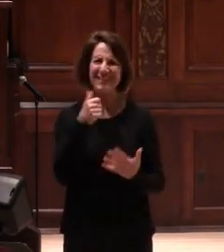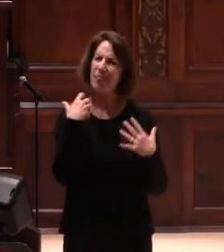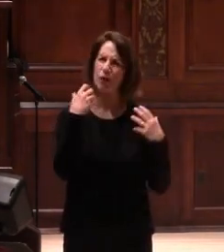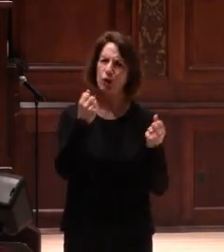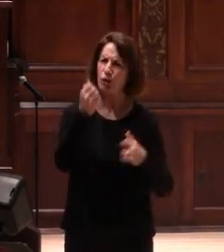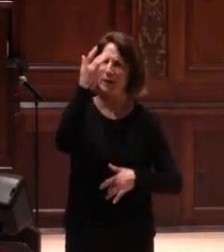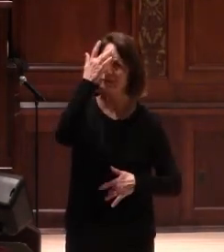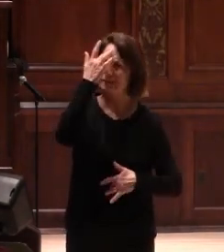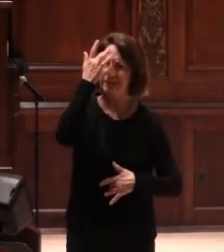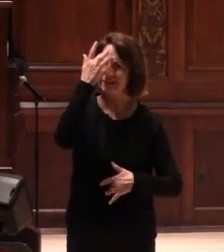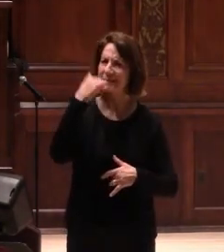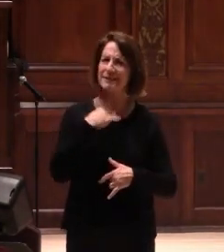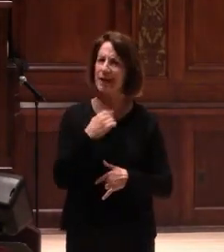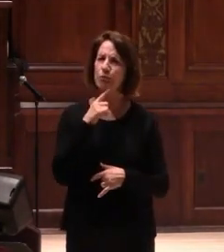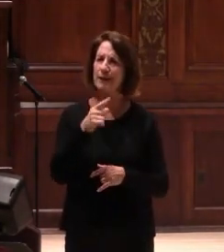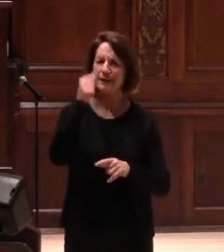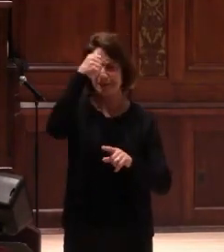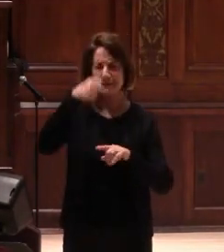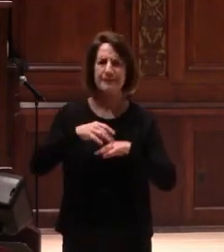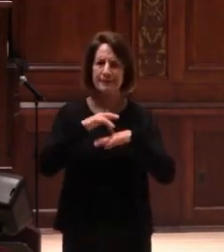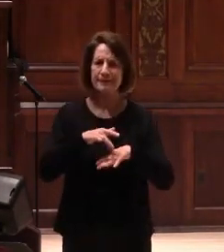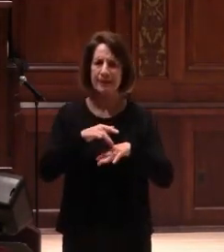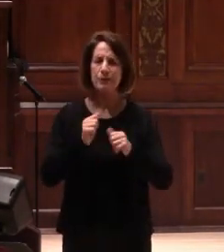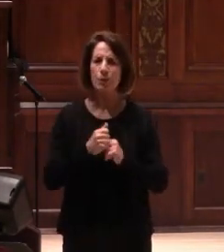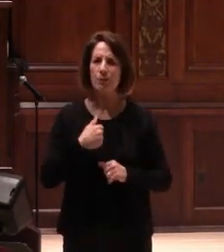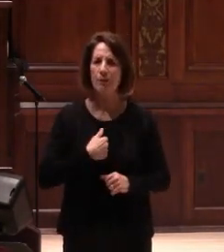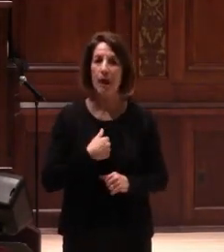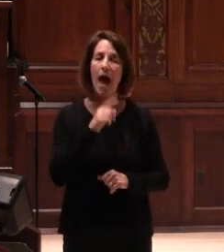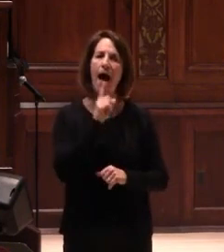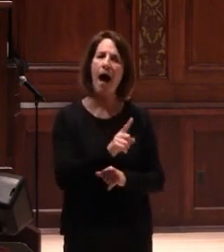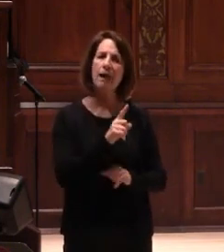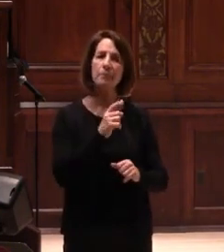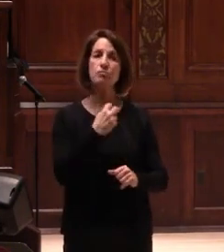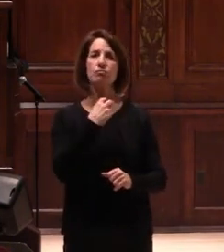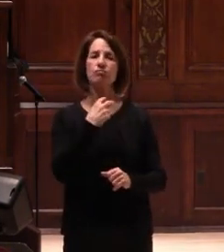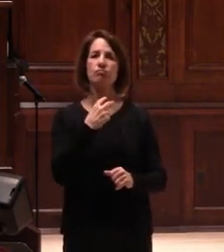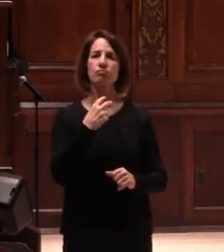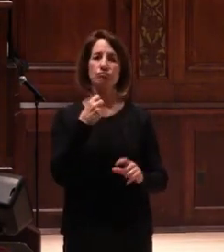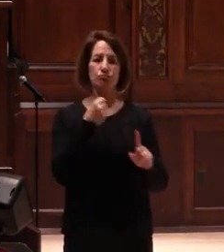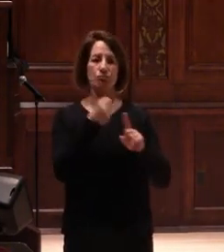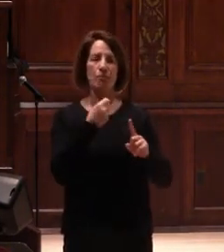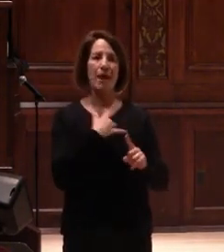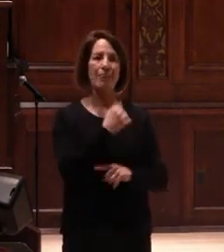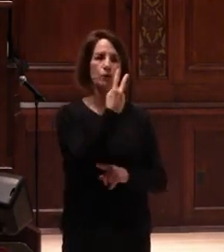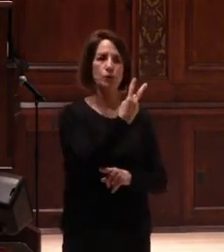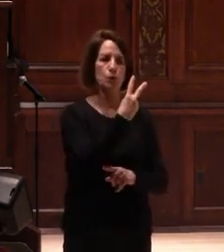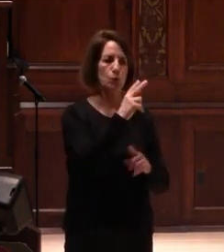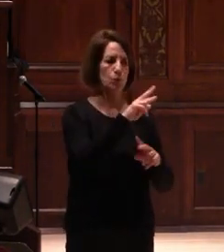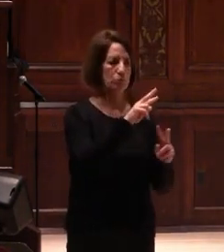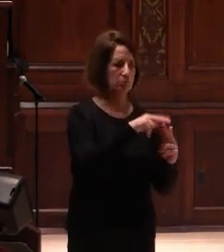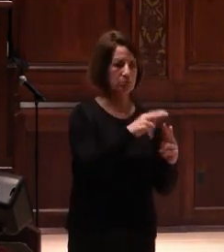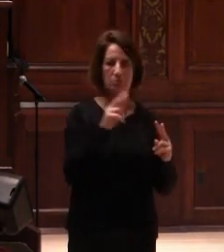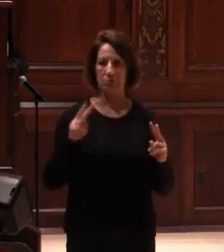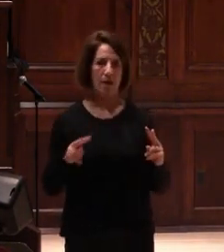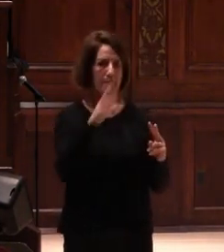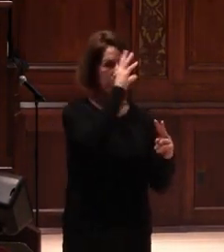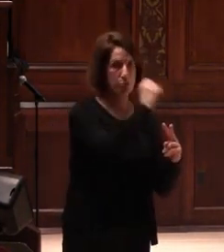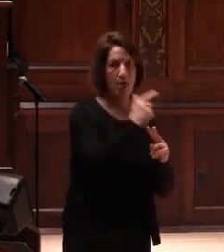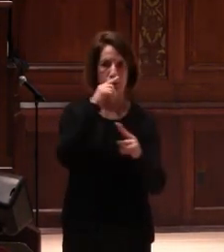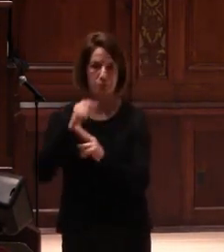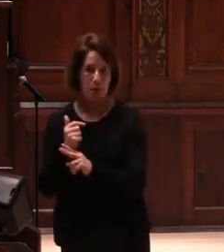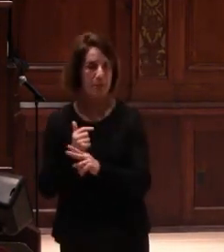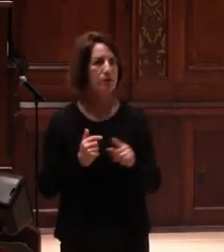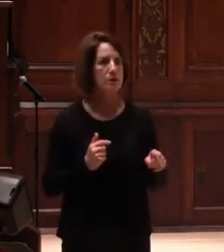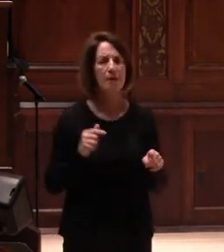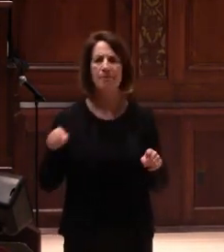that sticks out to me. I'm struck by the two sets of brothers, Peter and Andrew, James and John, and really